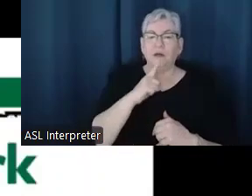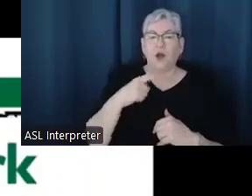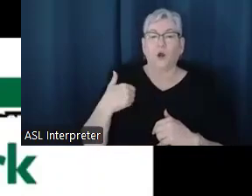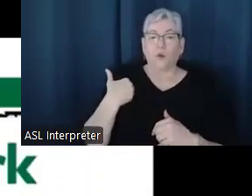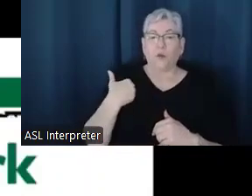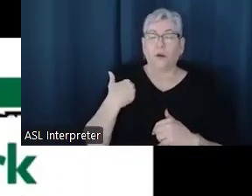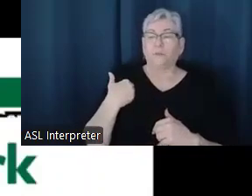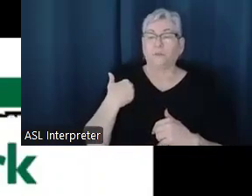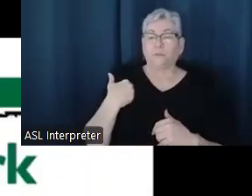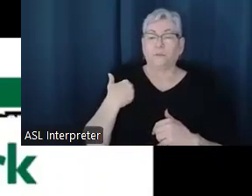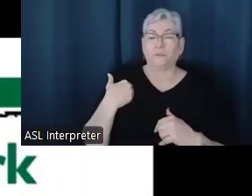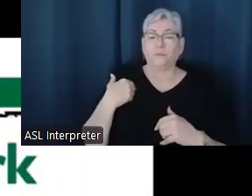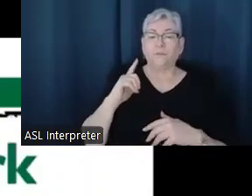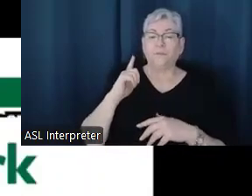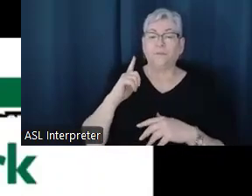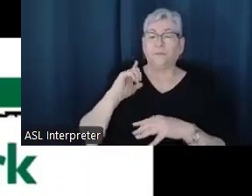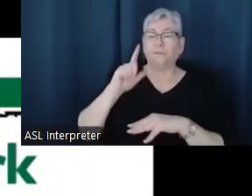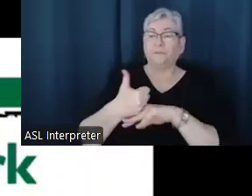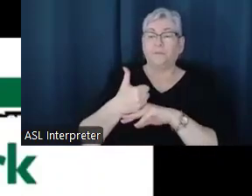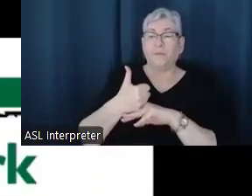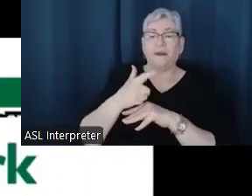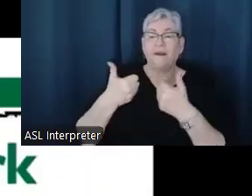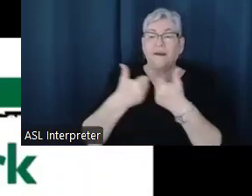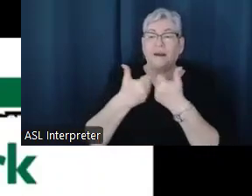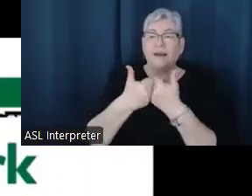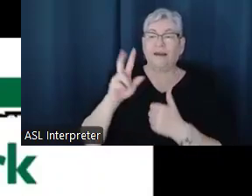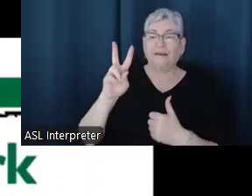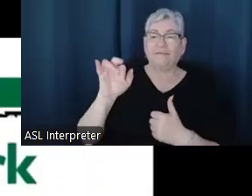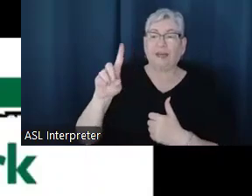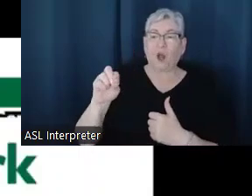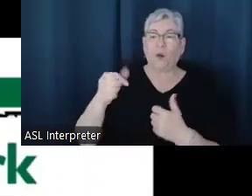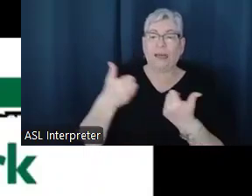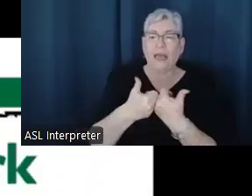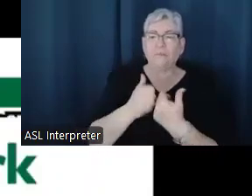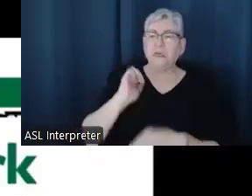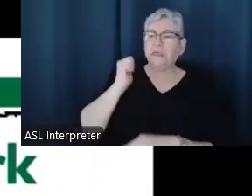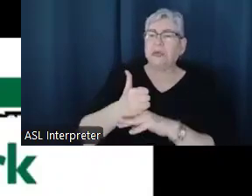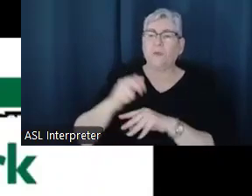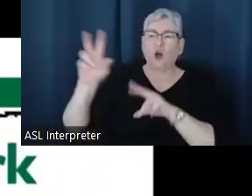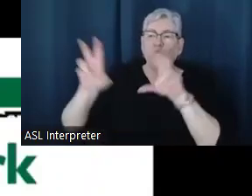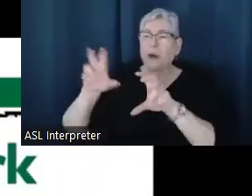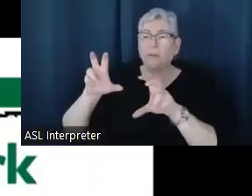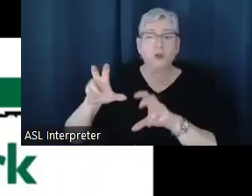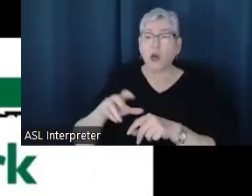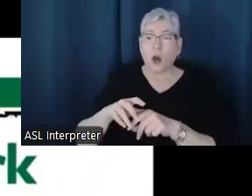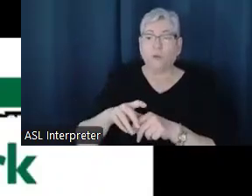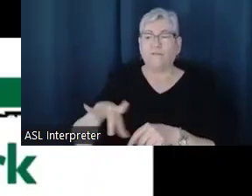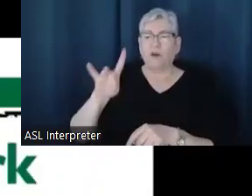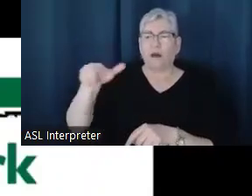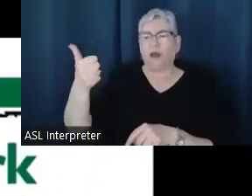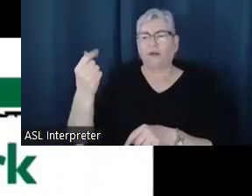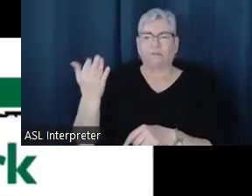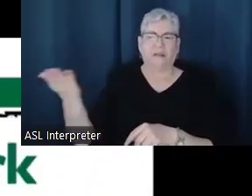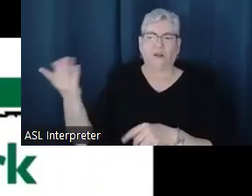up something like a tournament. If they don't like video games, then you might want to find something else. Another do is to